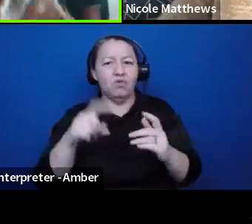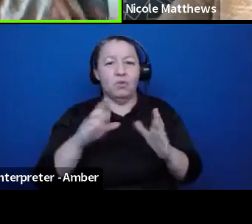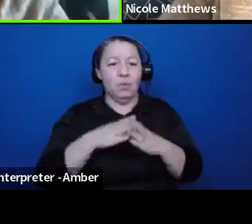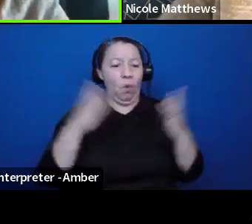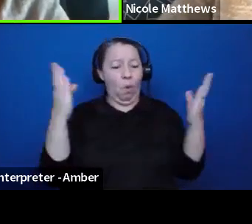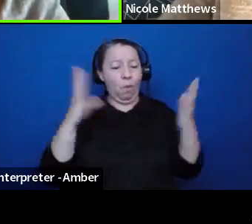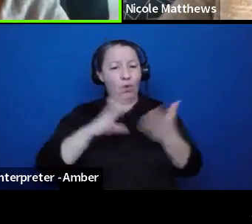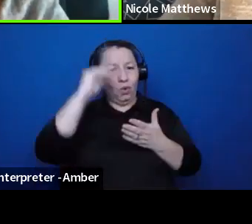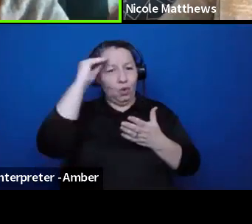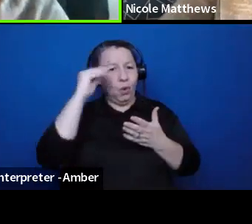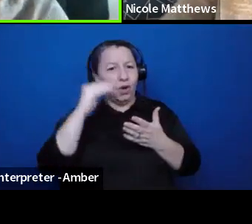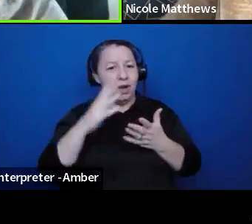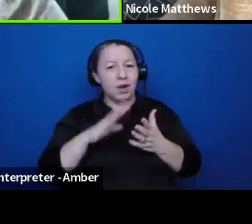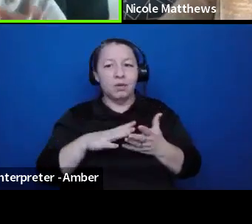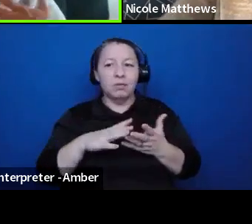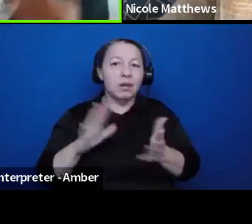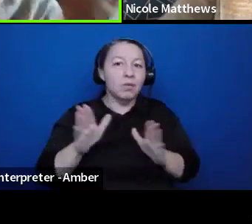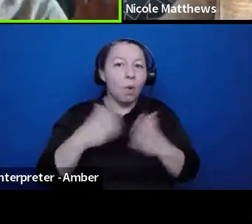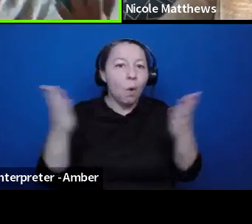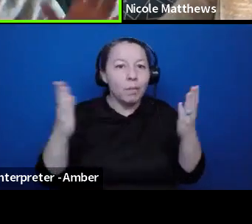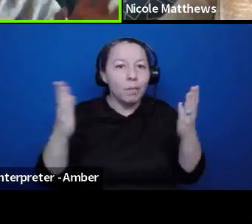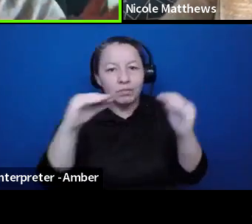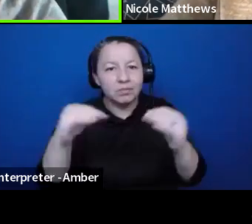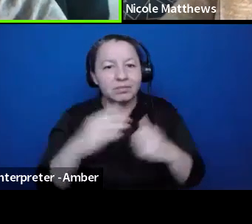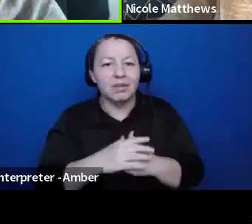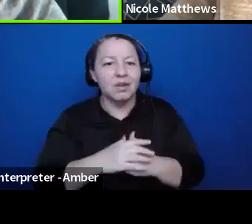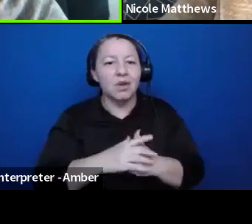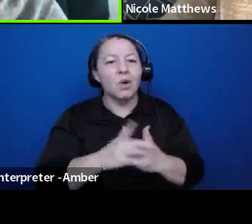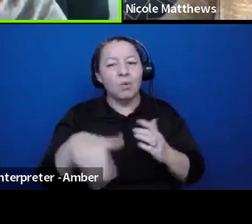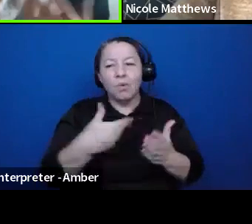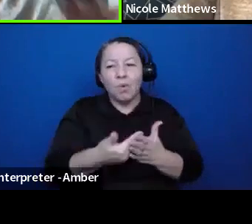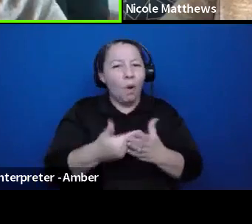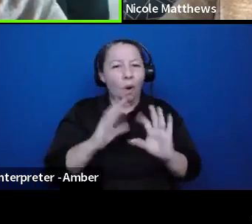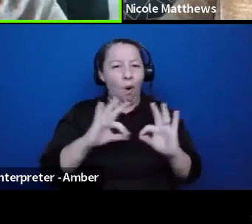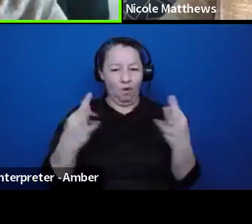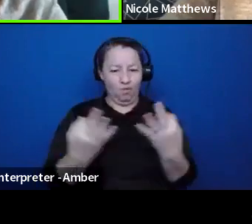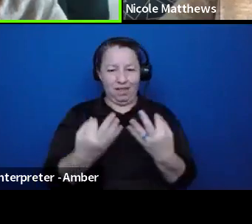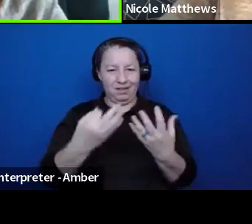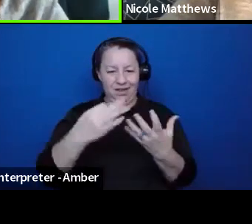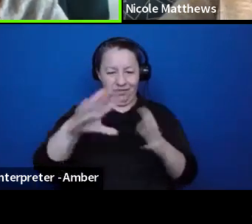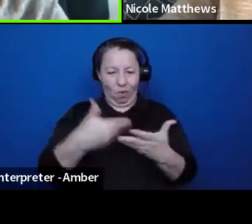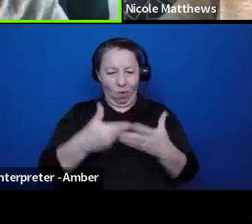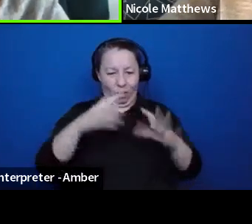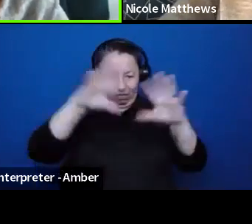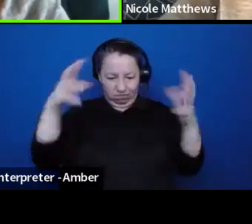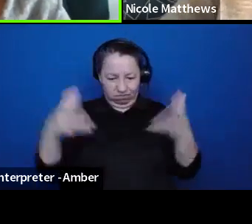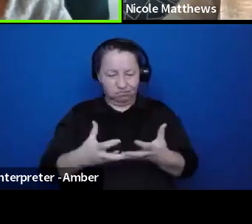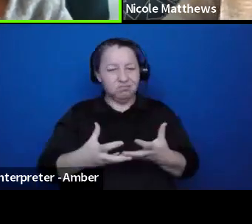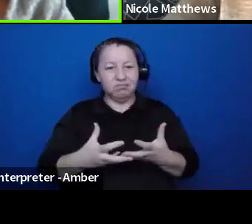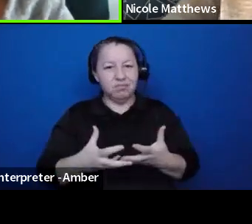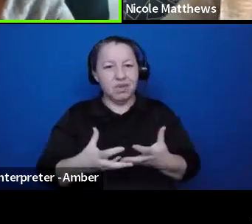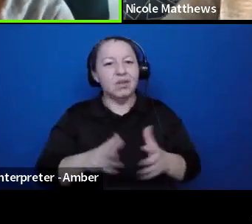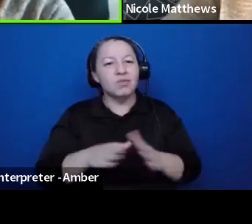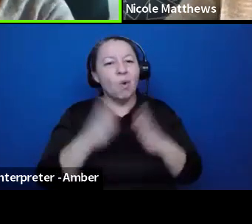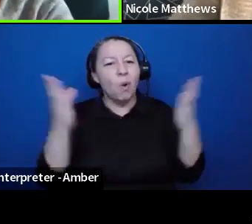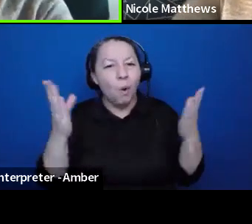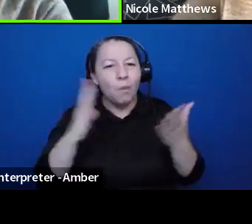kind, resilient place of, we're all relatives, we're all here. This is an open learning safe space.